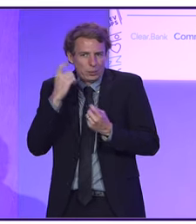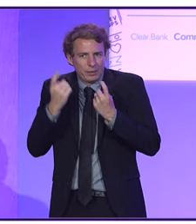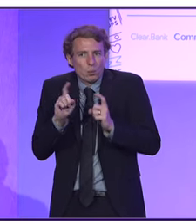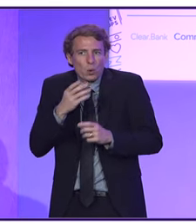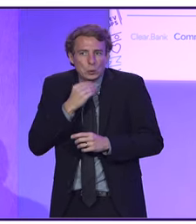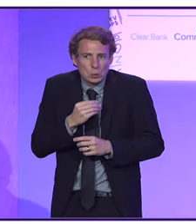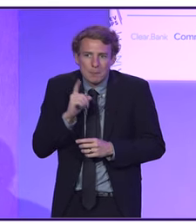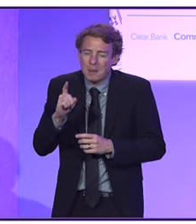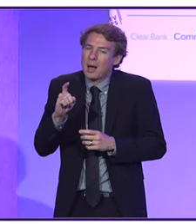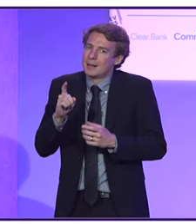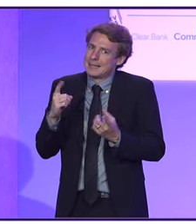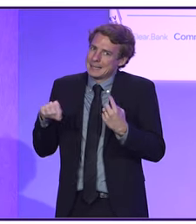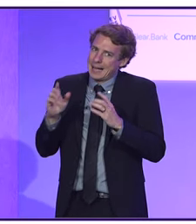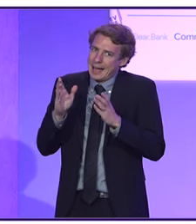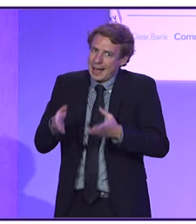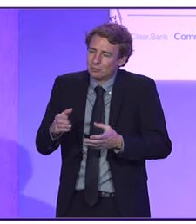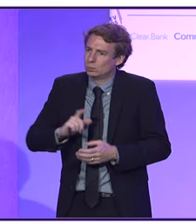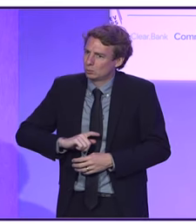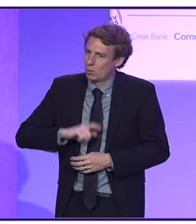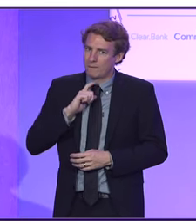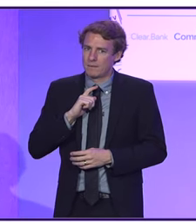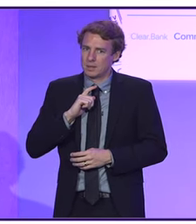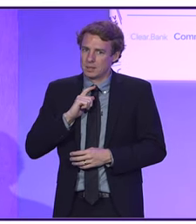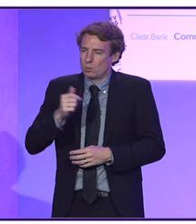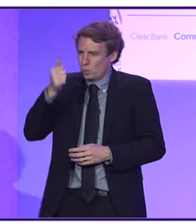supreme confidence and you're really aware of what's going on.